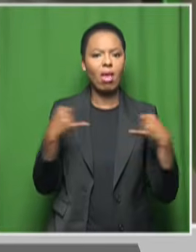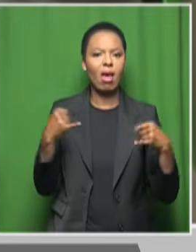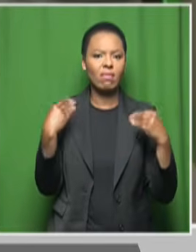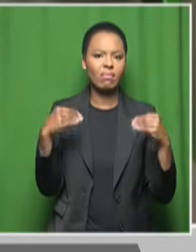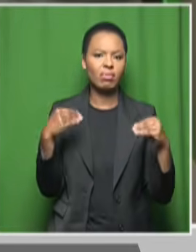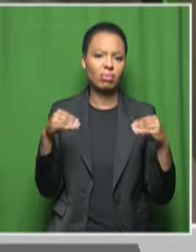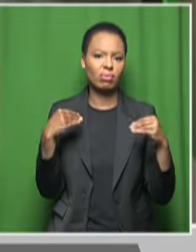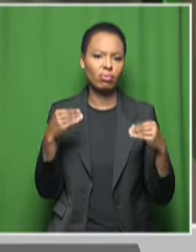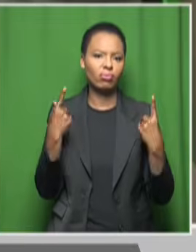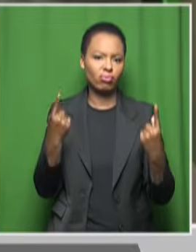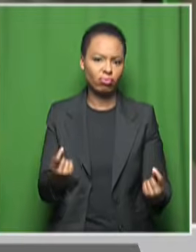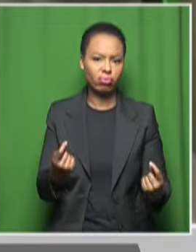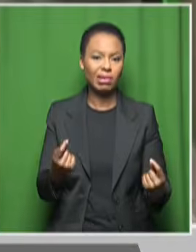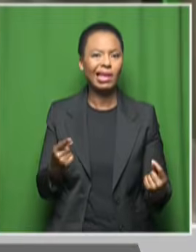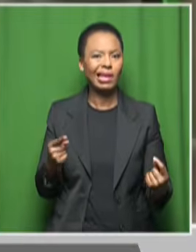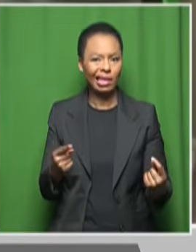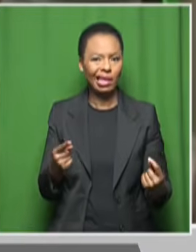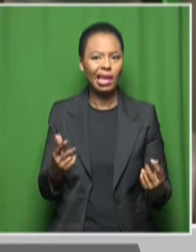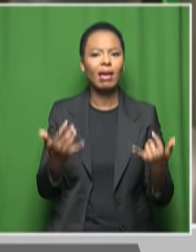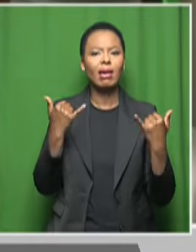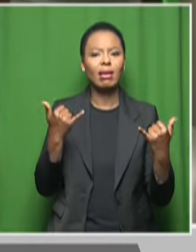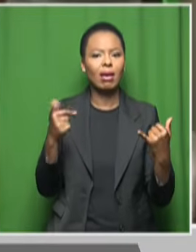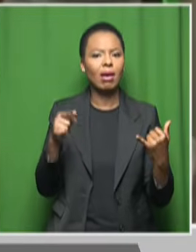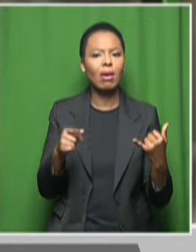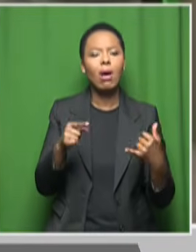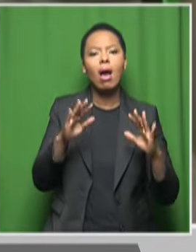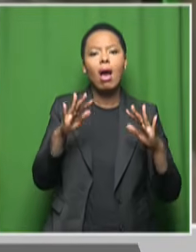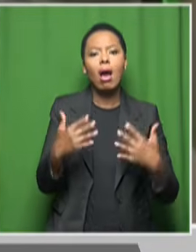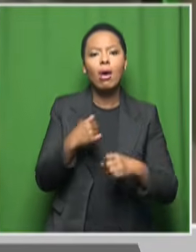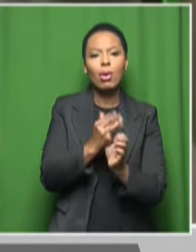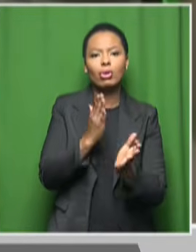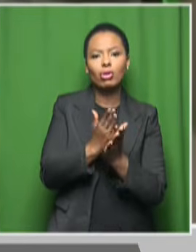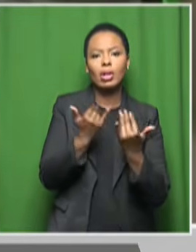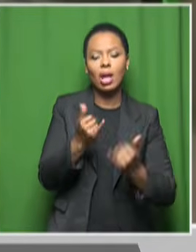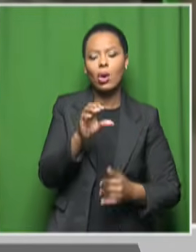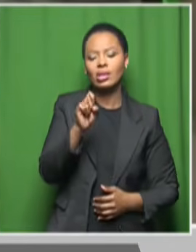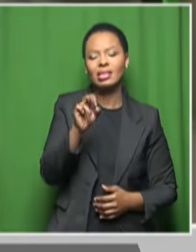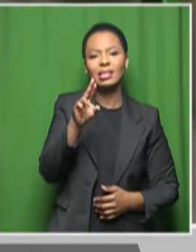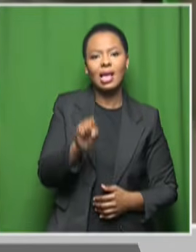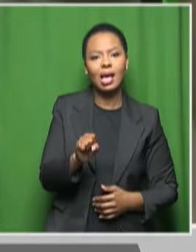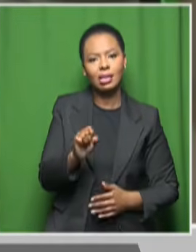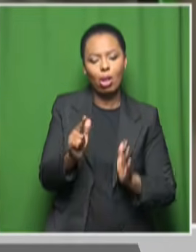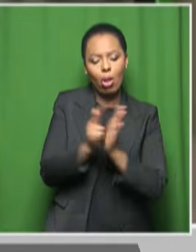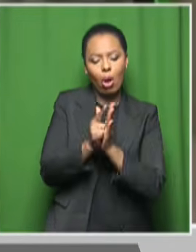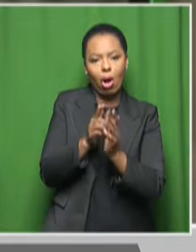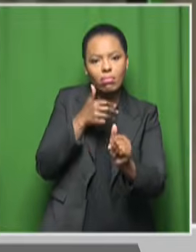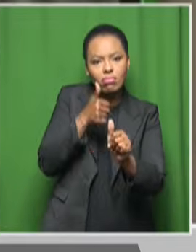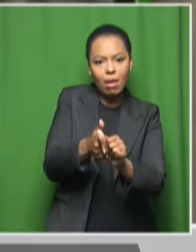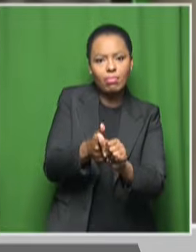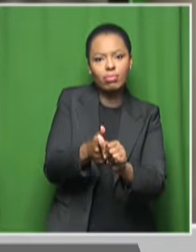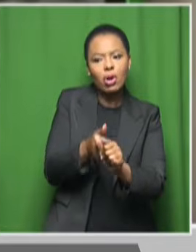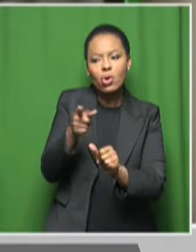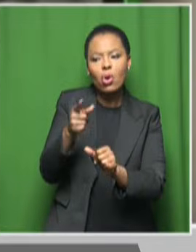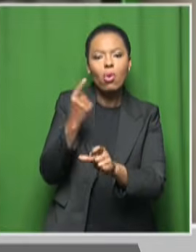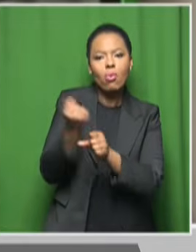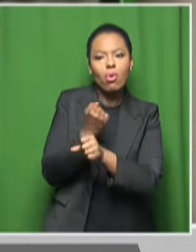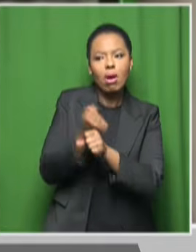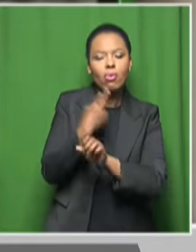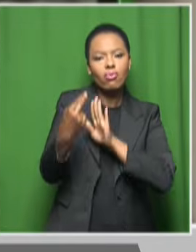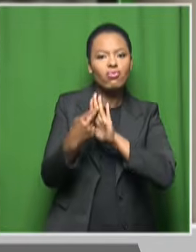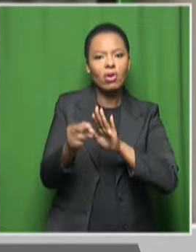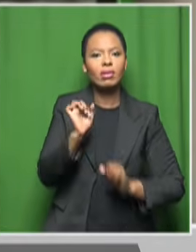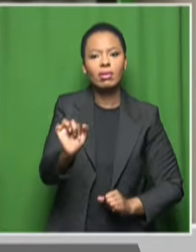measures that you have put in place as SARS to ensure that there is compliance from the profit that they make and there's tax